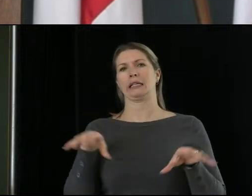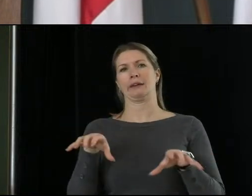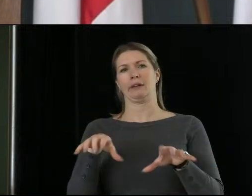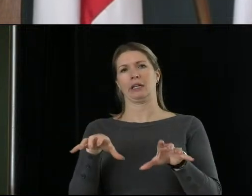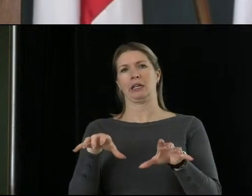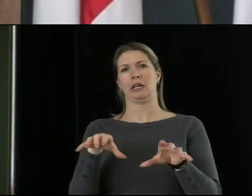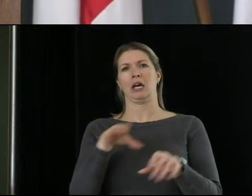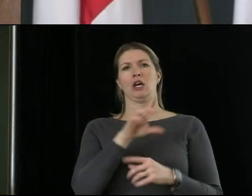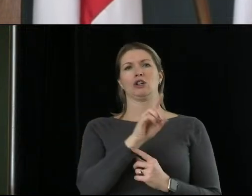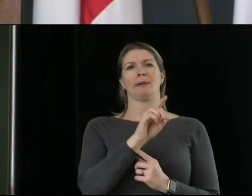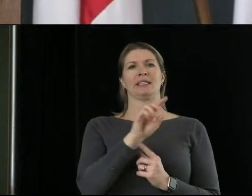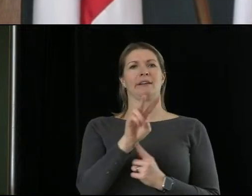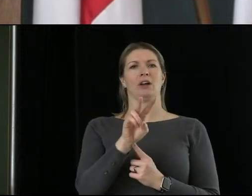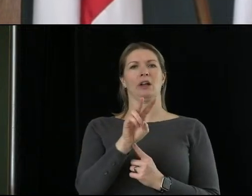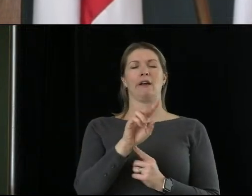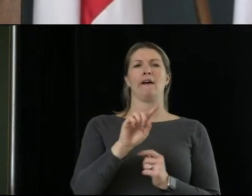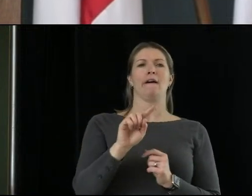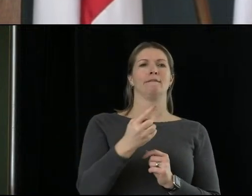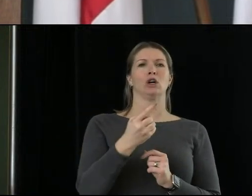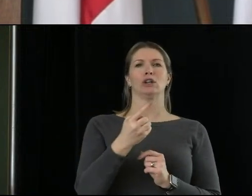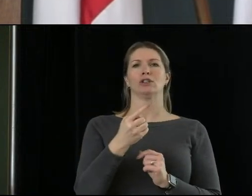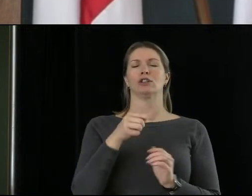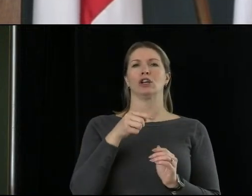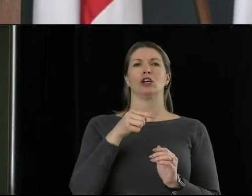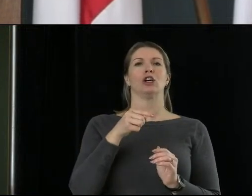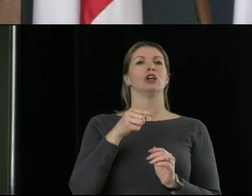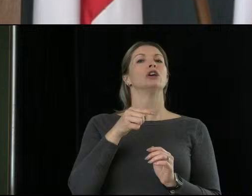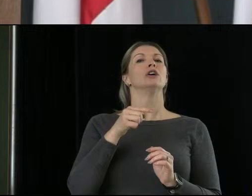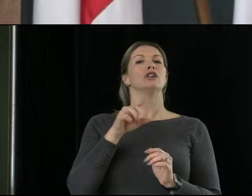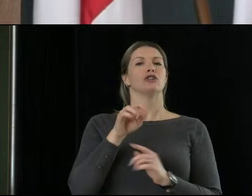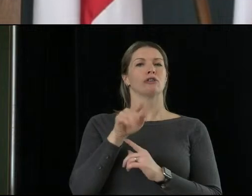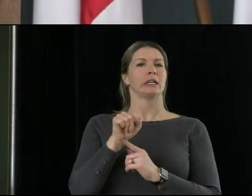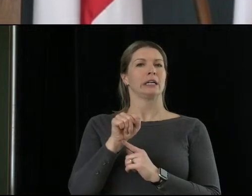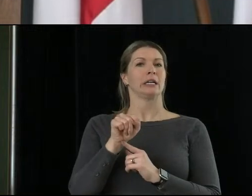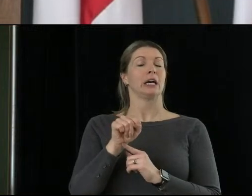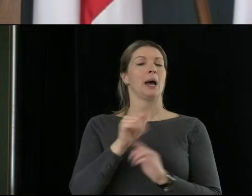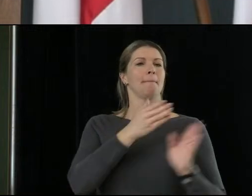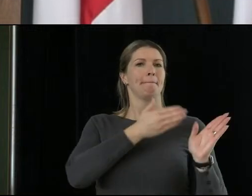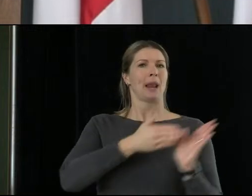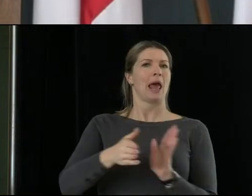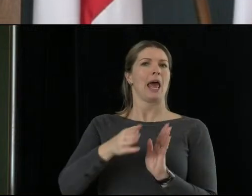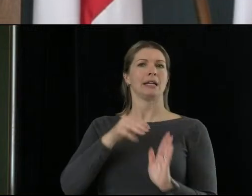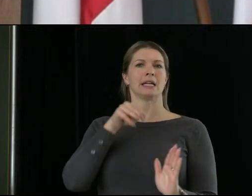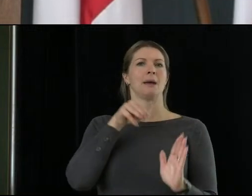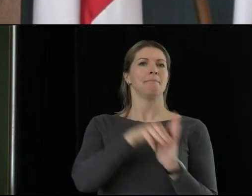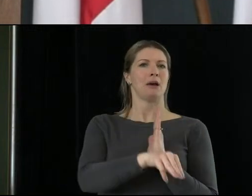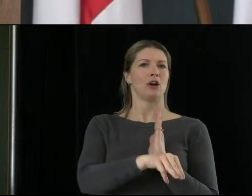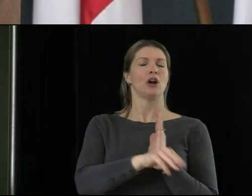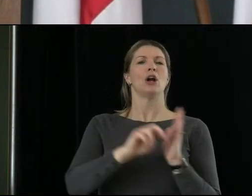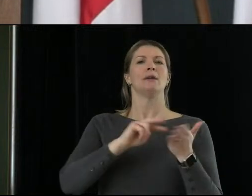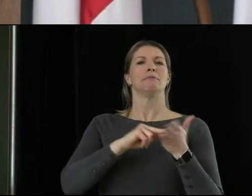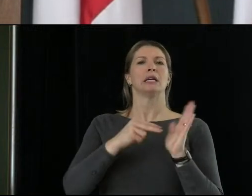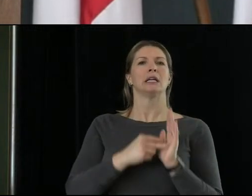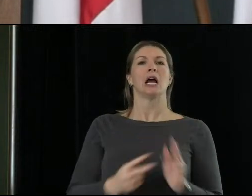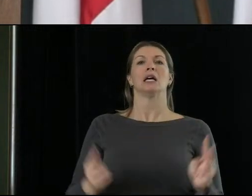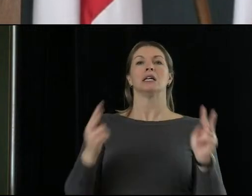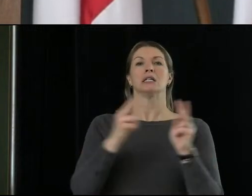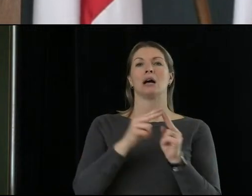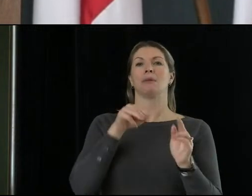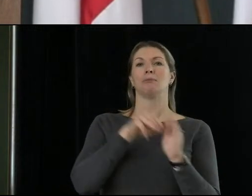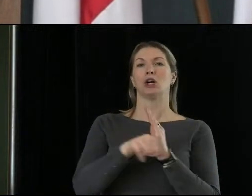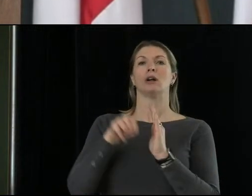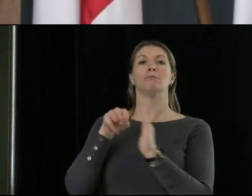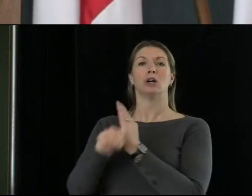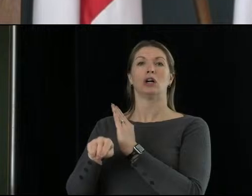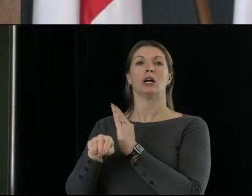violence. First-degree, premeditated murder, which ended in a double murder-suicide. It happened at